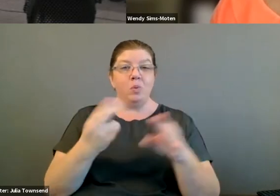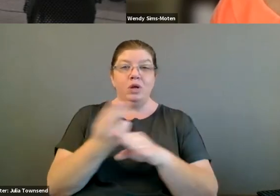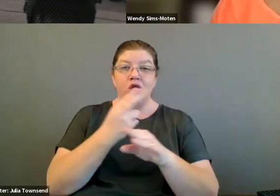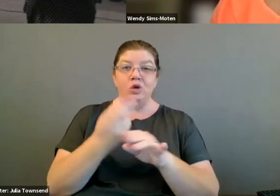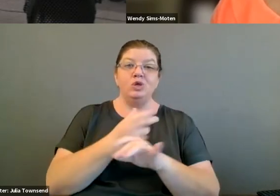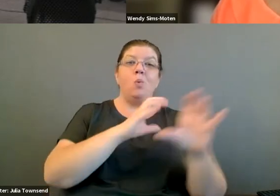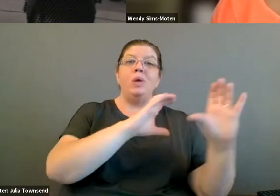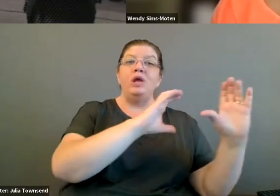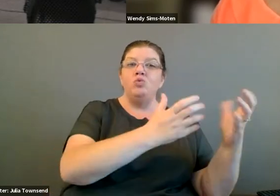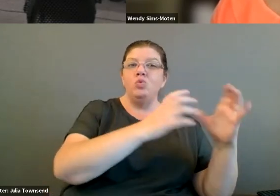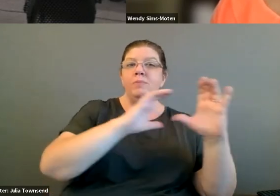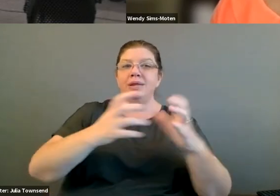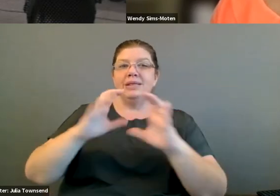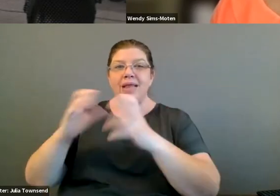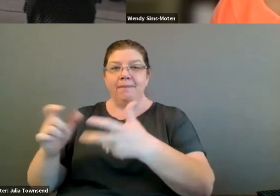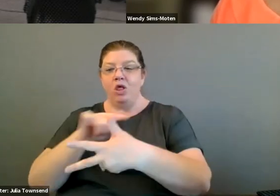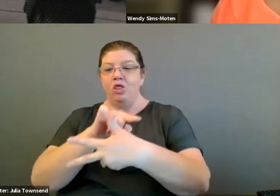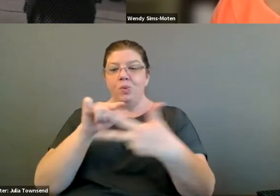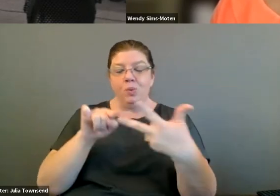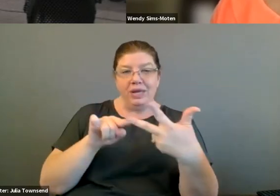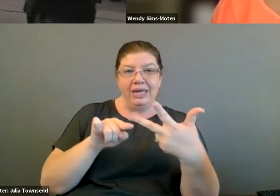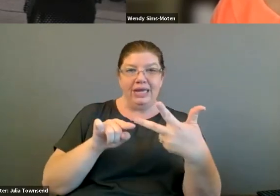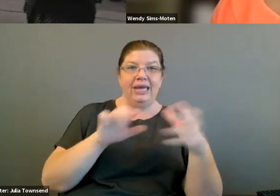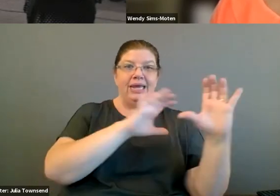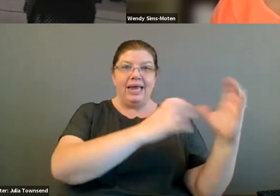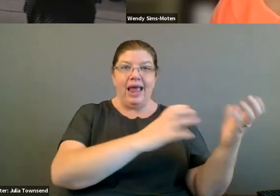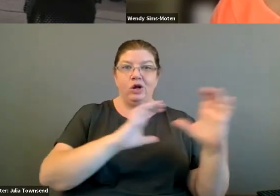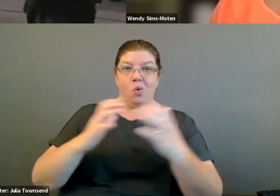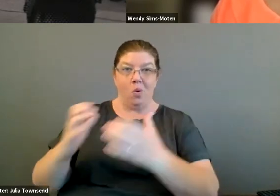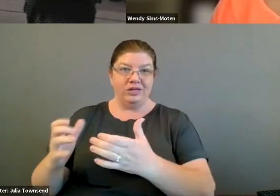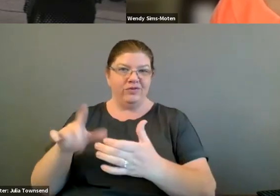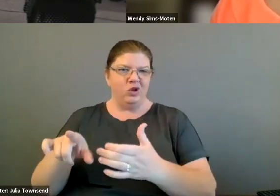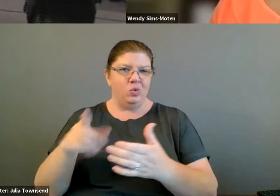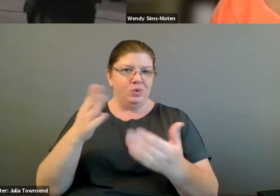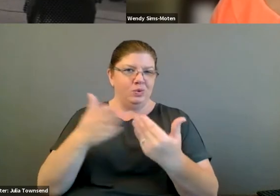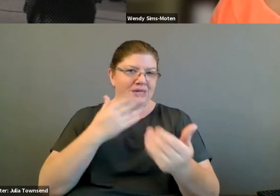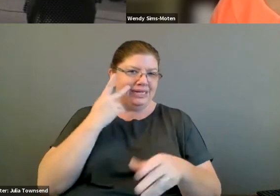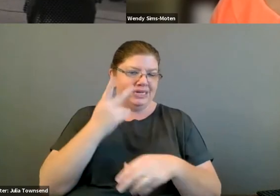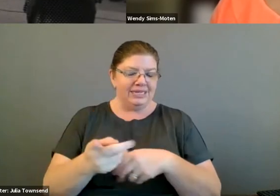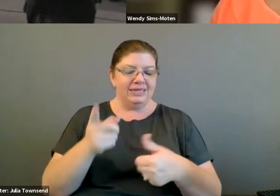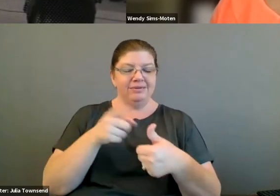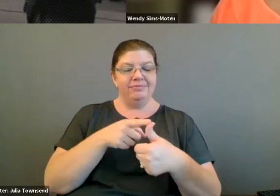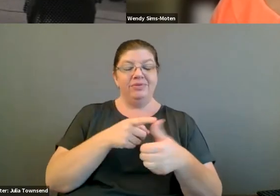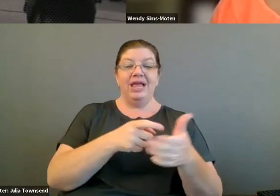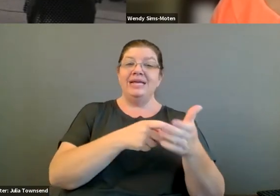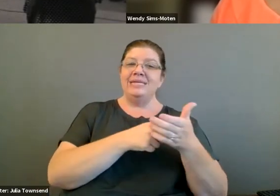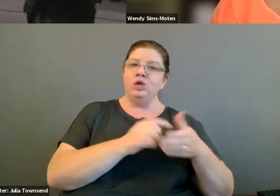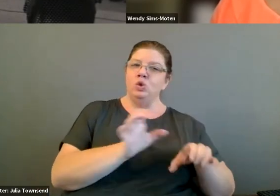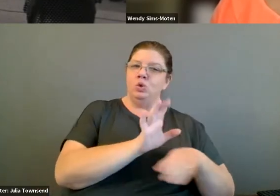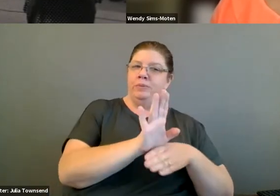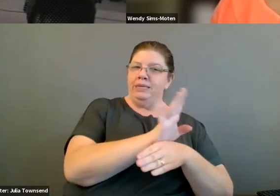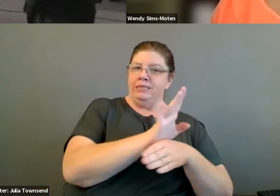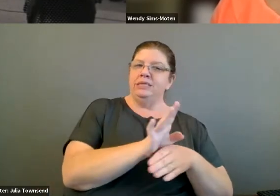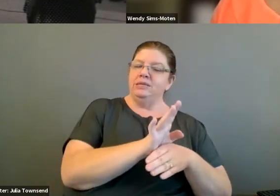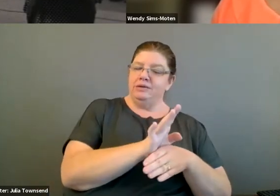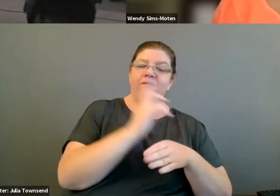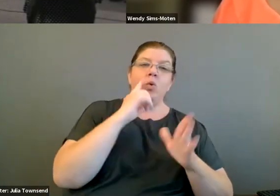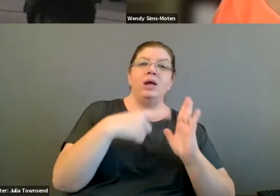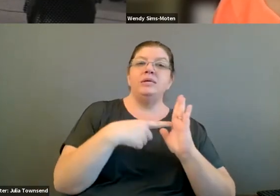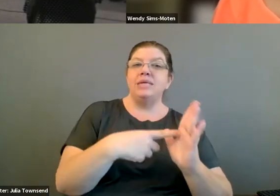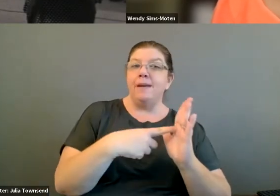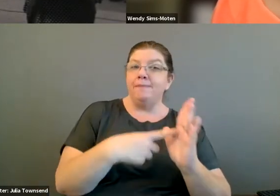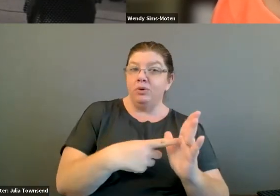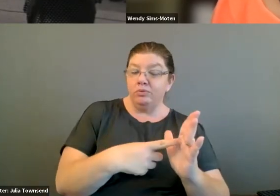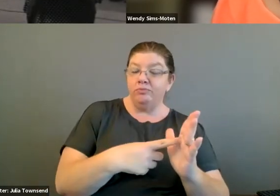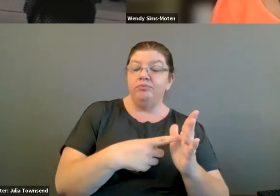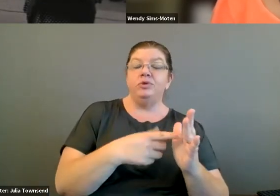for your ease into three different categories. The first is essential to do business. So for example, if we are